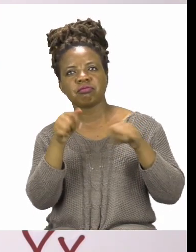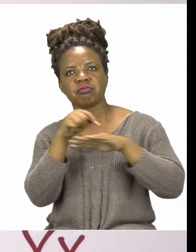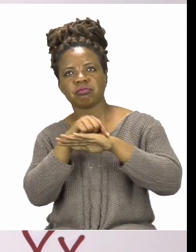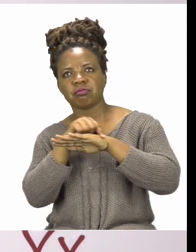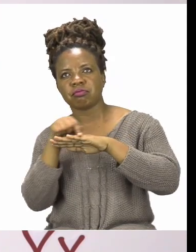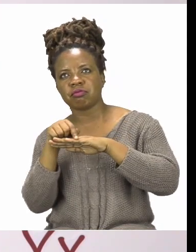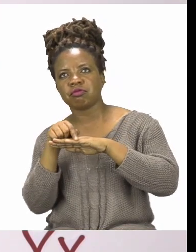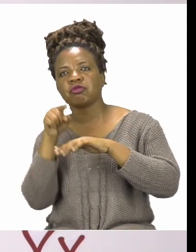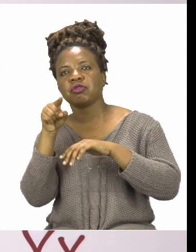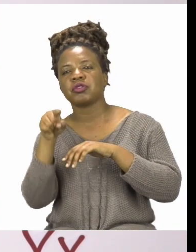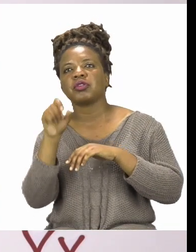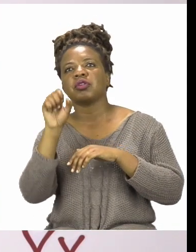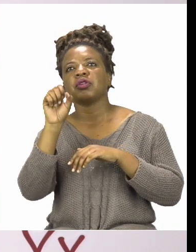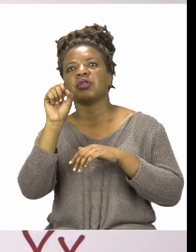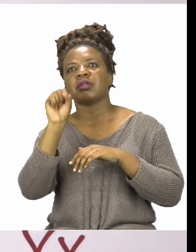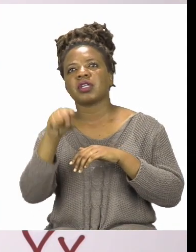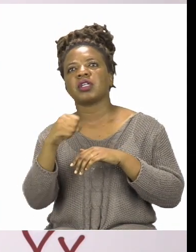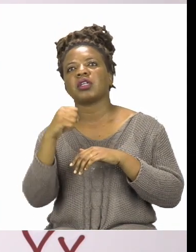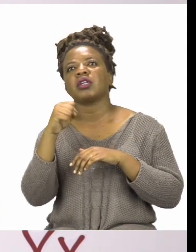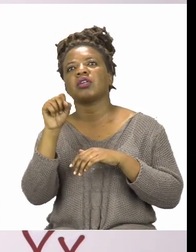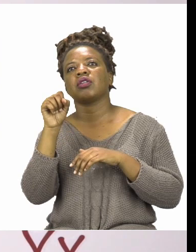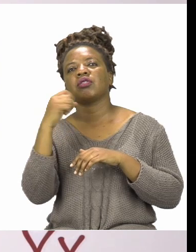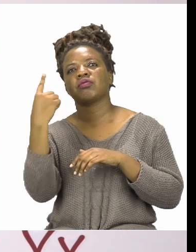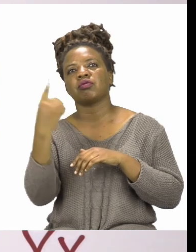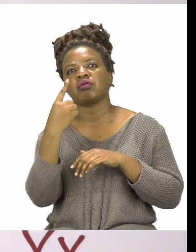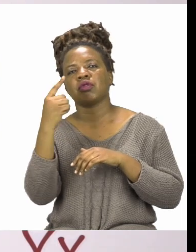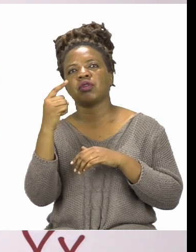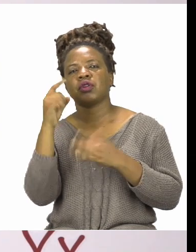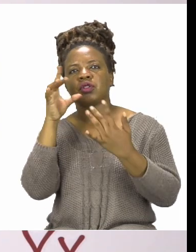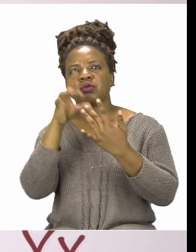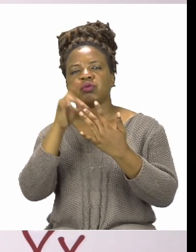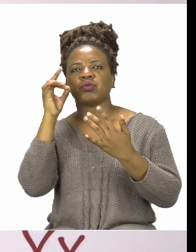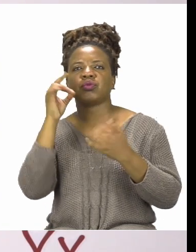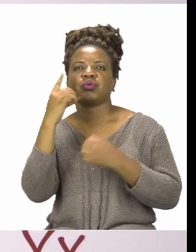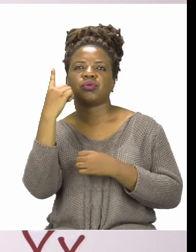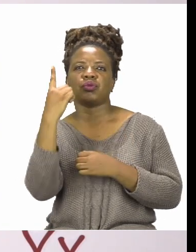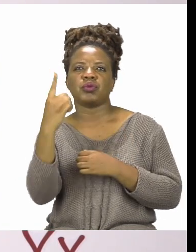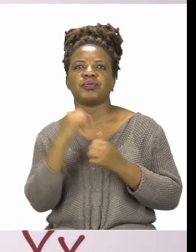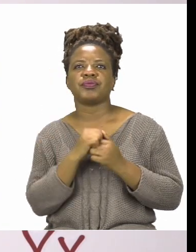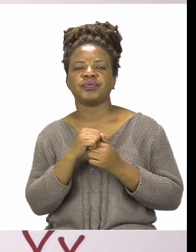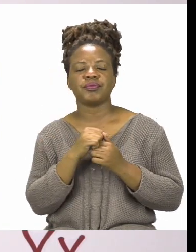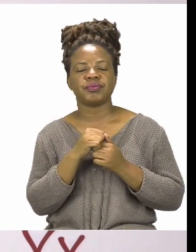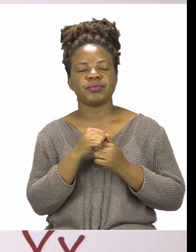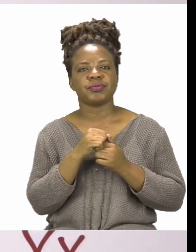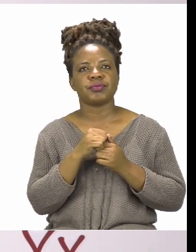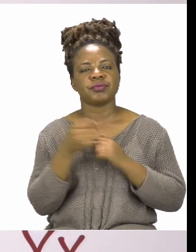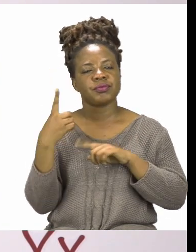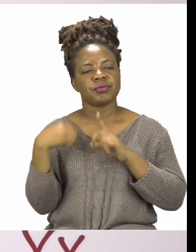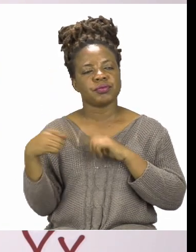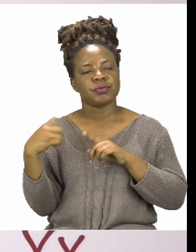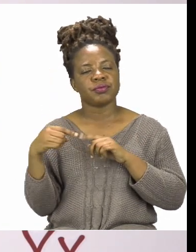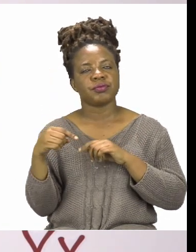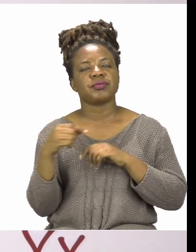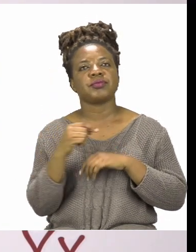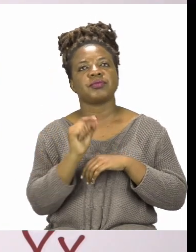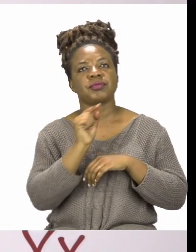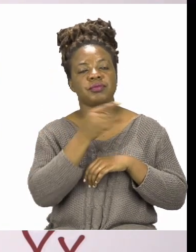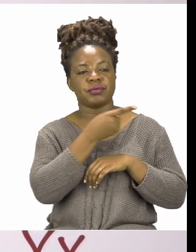only choose one. Let's try again. They both look